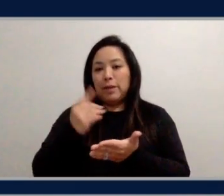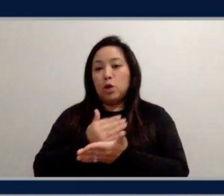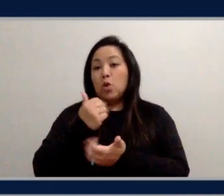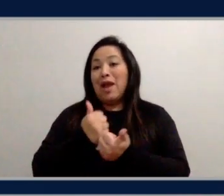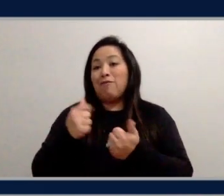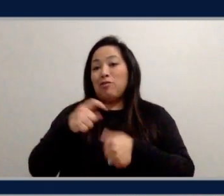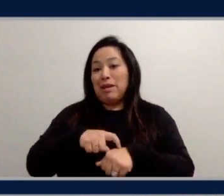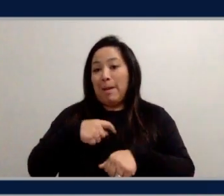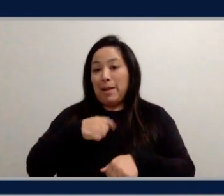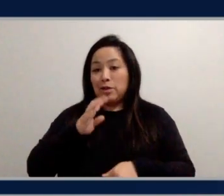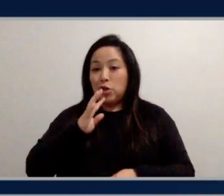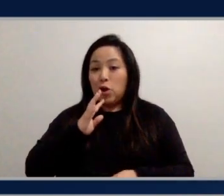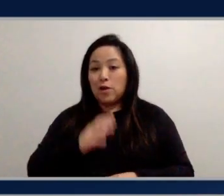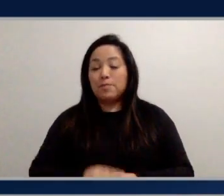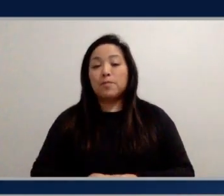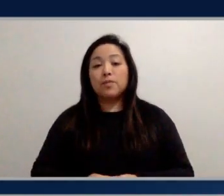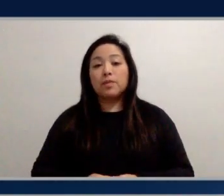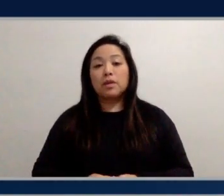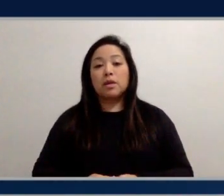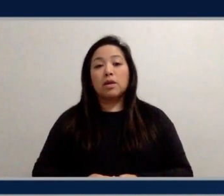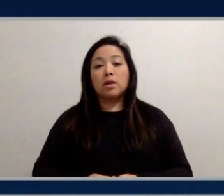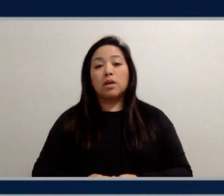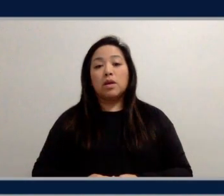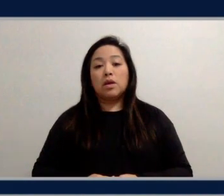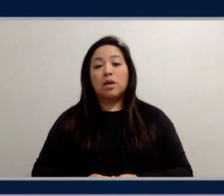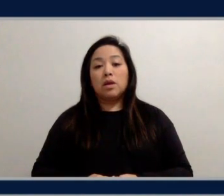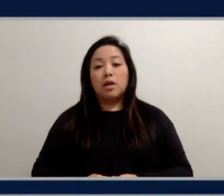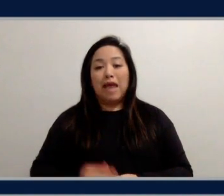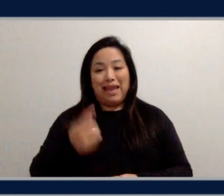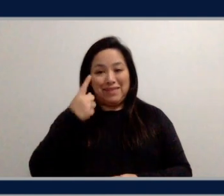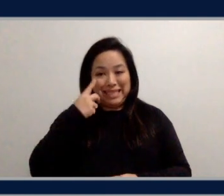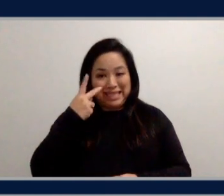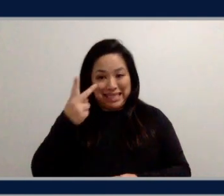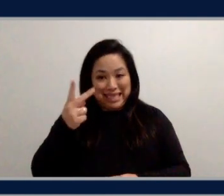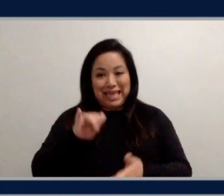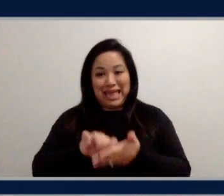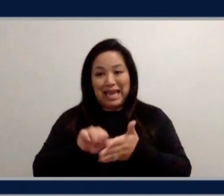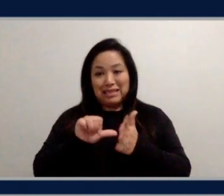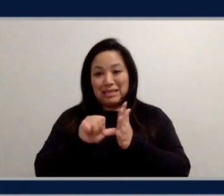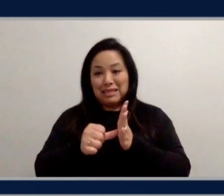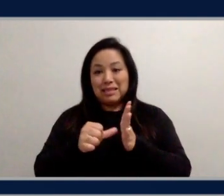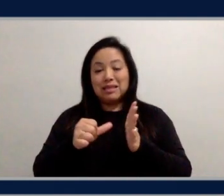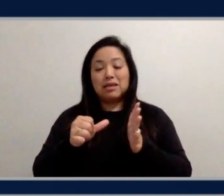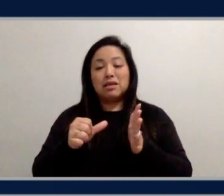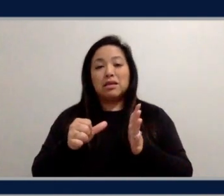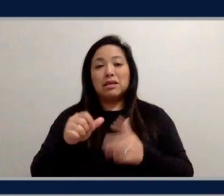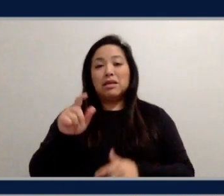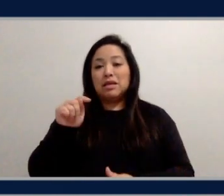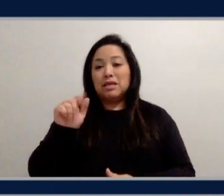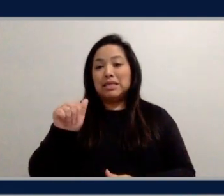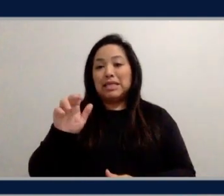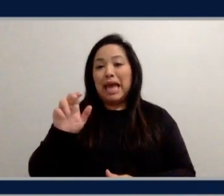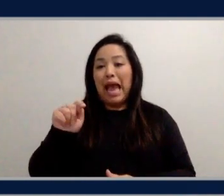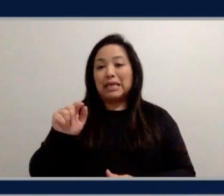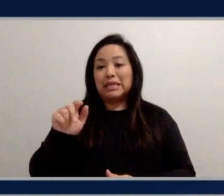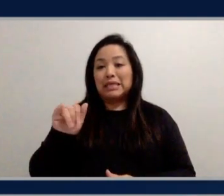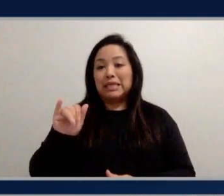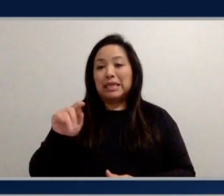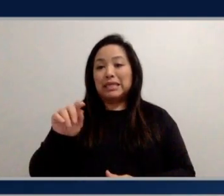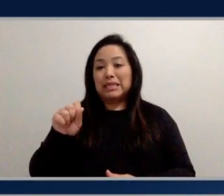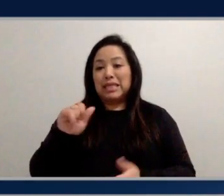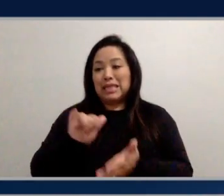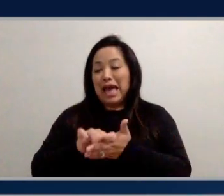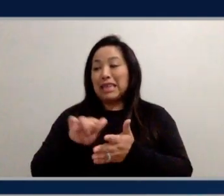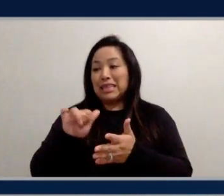so you've actually mapped it to the Mitre attack. I can see those ones highlighted there. Those are the ones. These are the tactics that our attacker is using to try